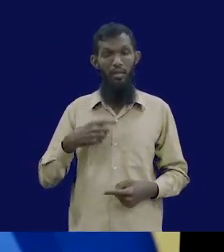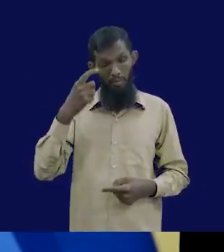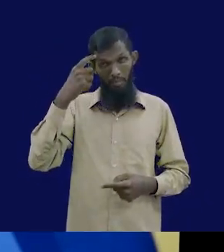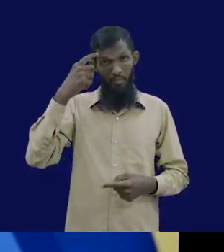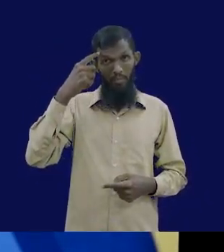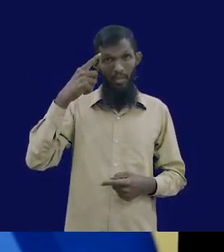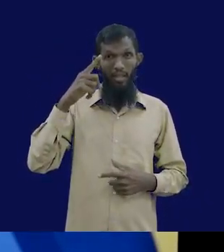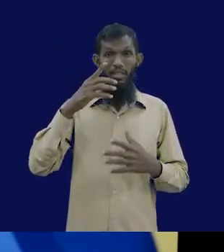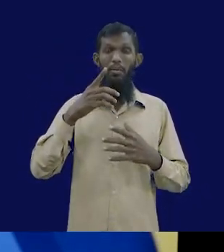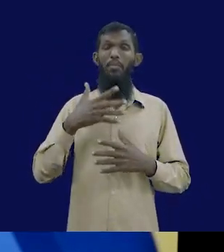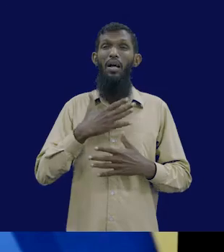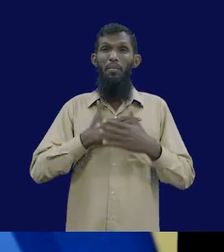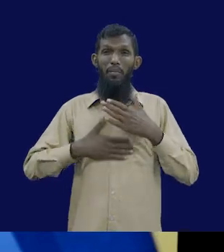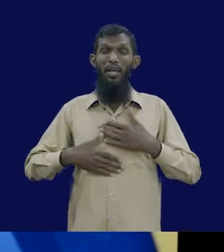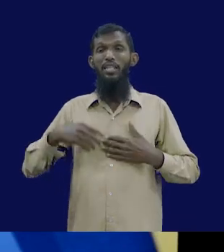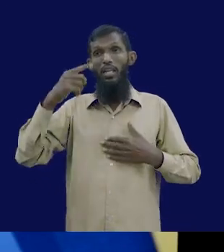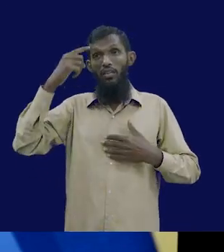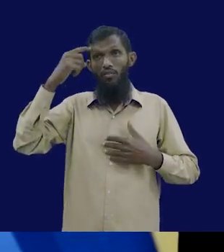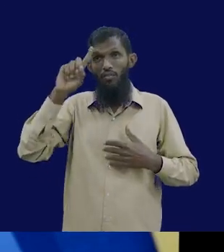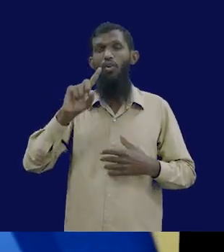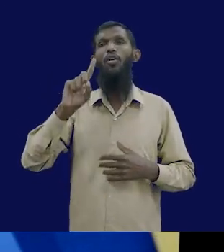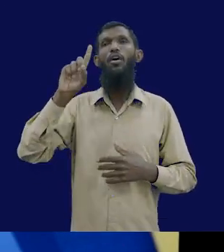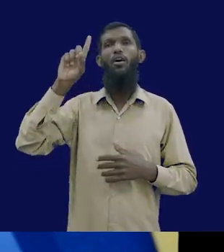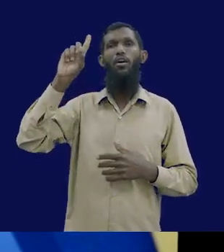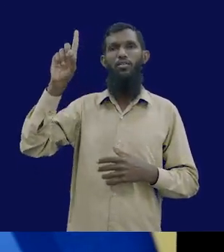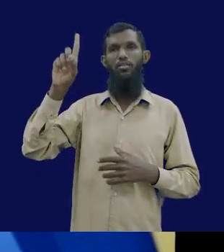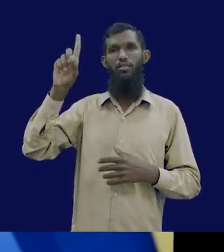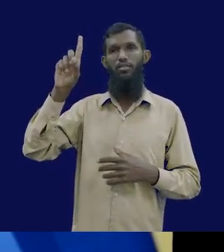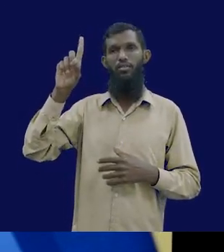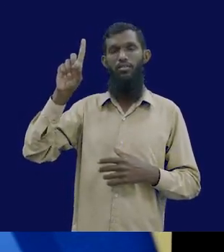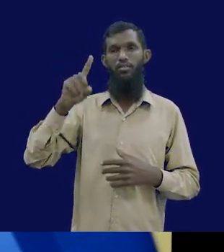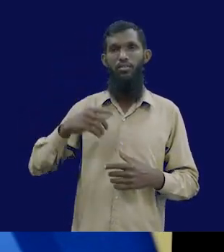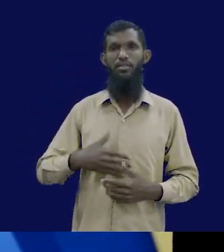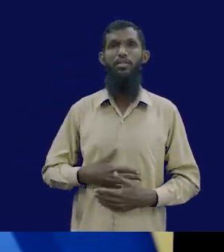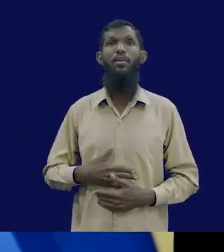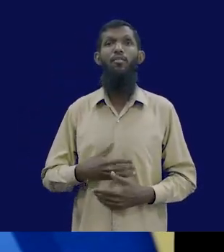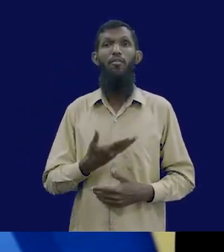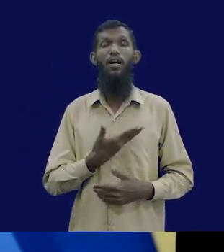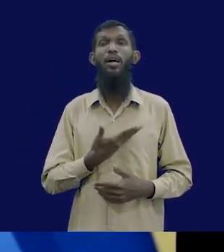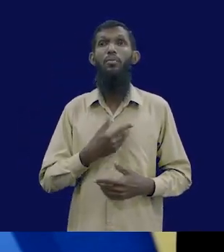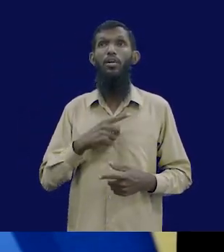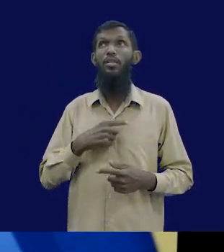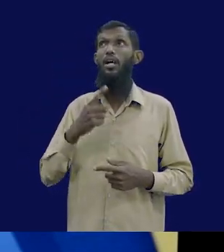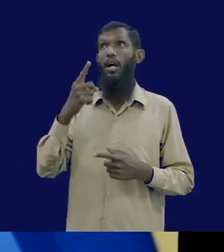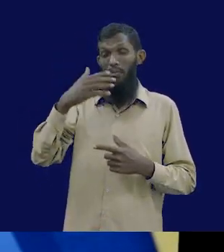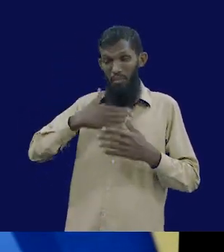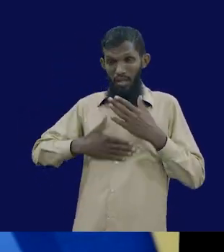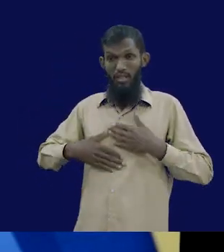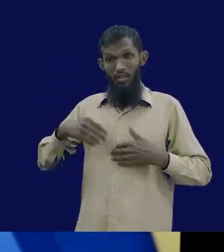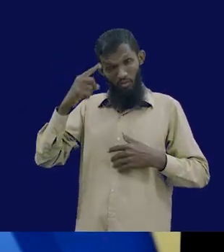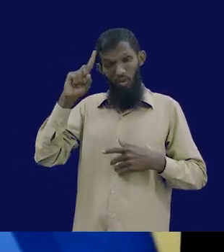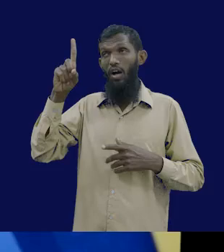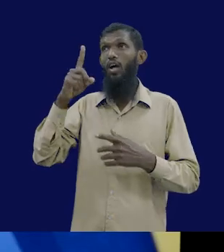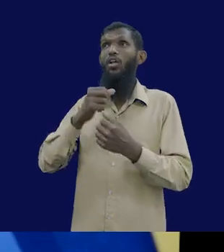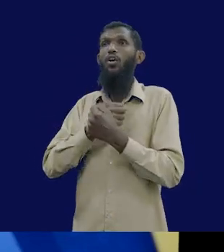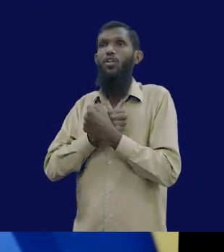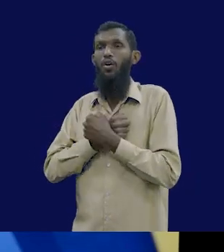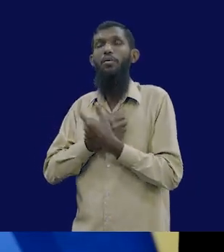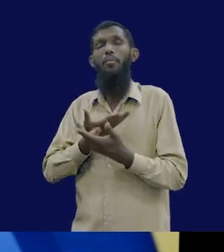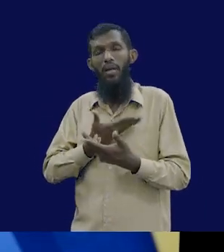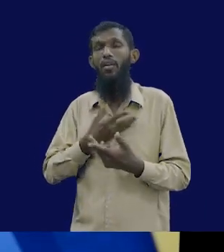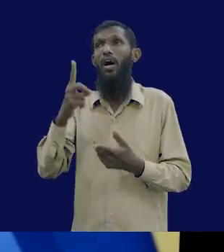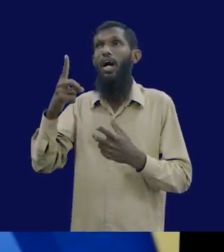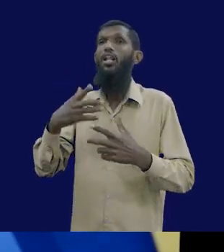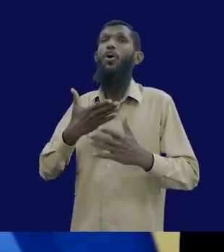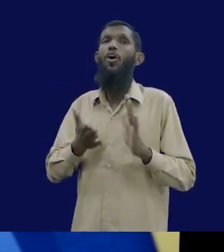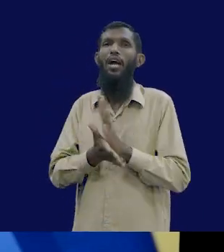Allah subhanahu wa ta'ala, which means that the motivation behind one's patience is the love of Allah subhanahu wa ta'ala,